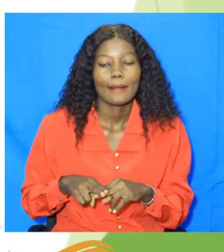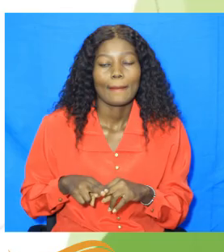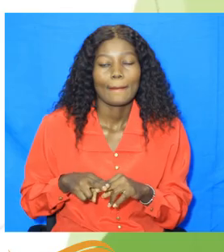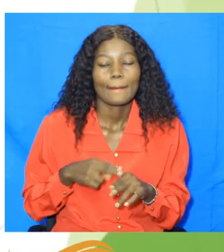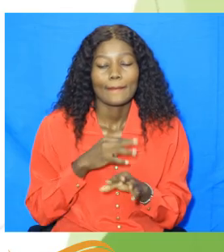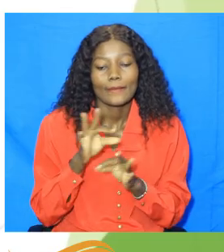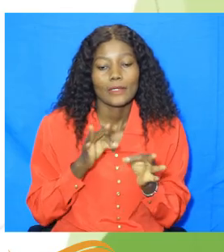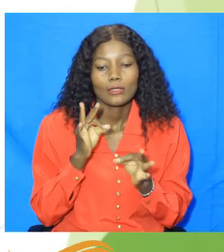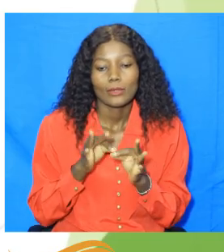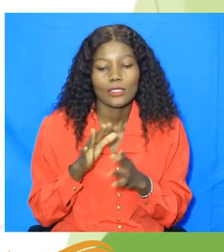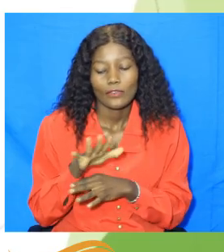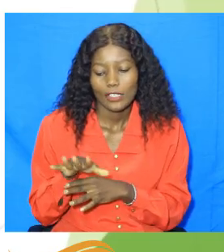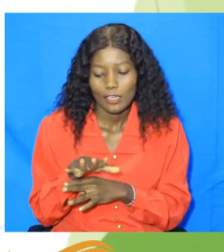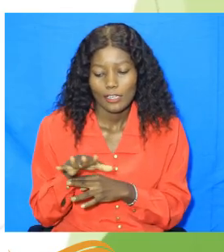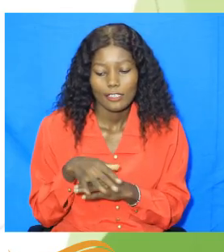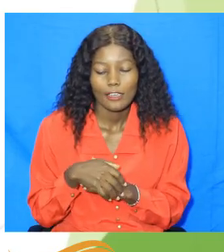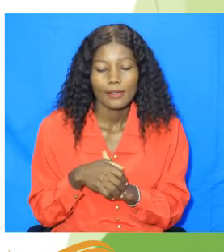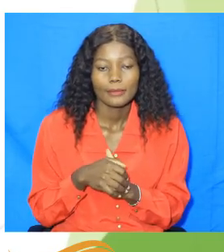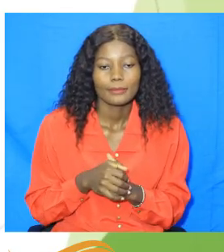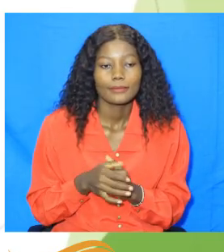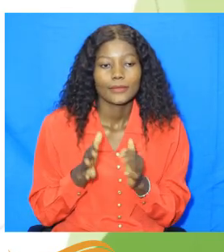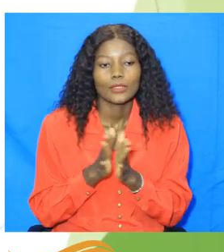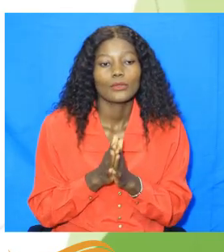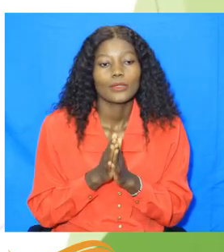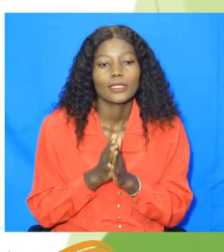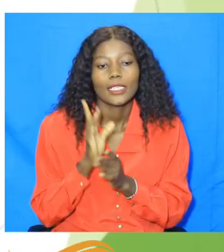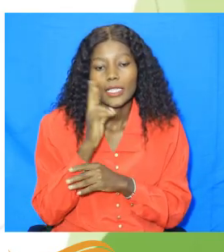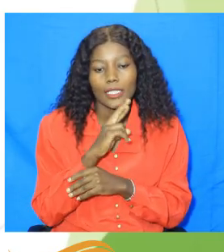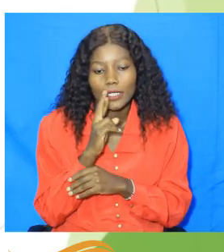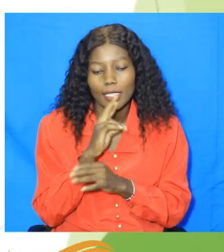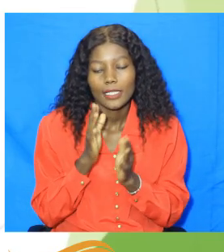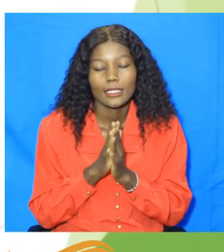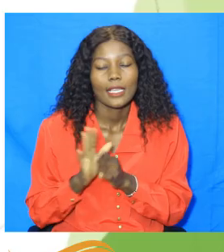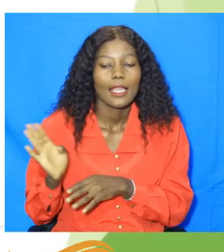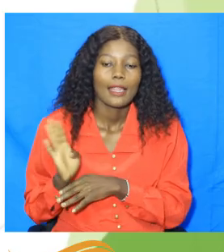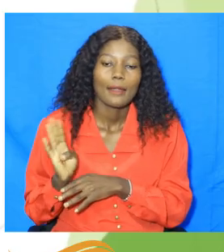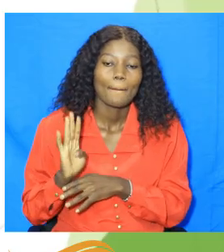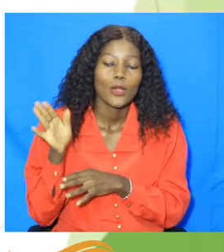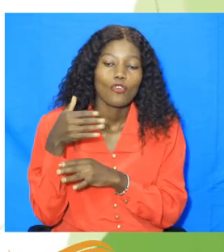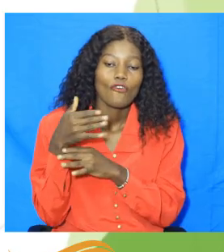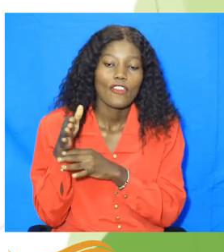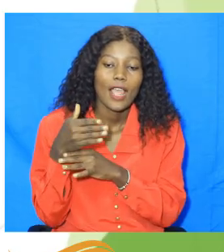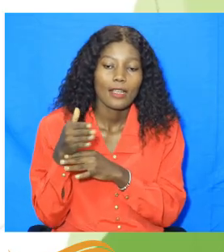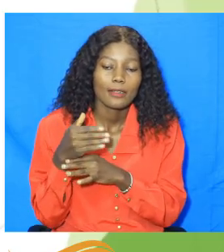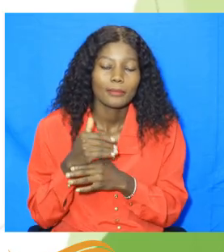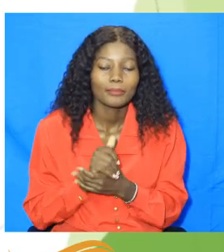designated area with the red and blue flags.